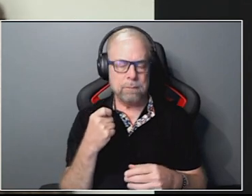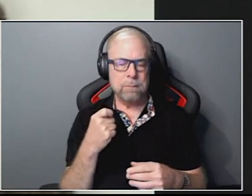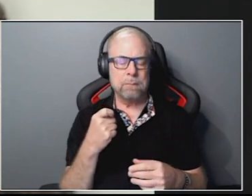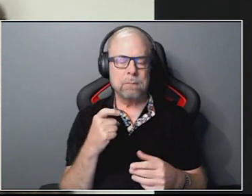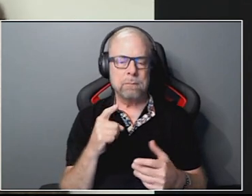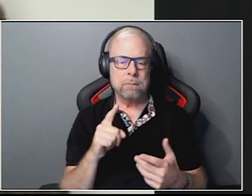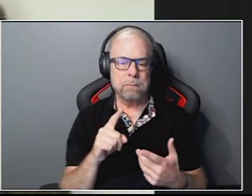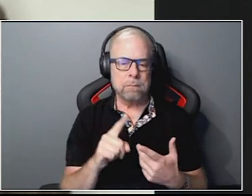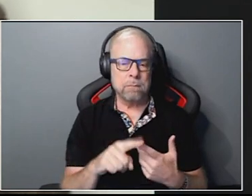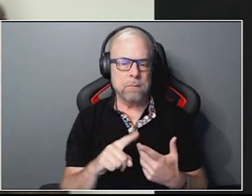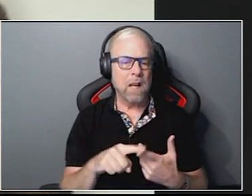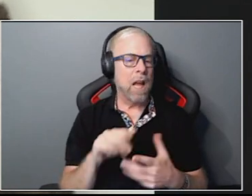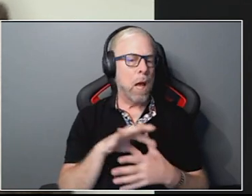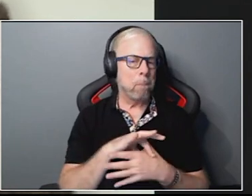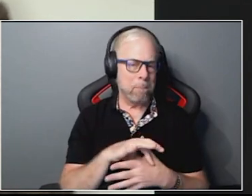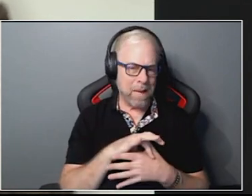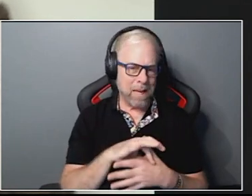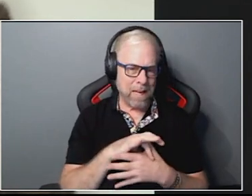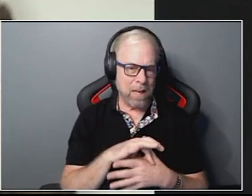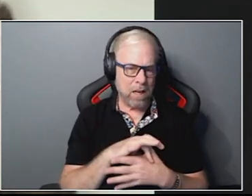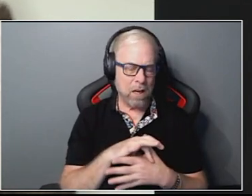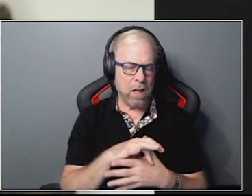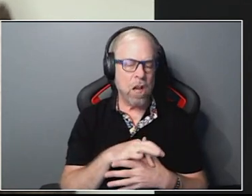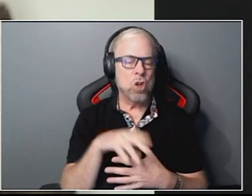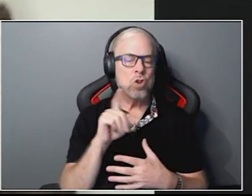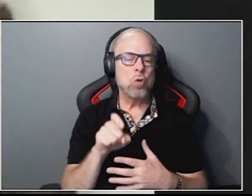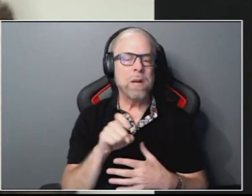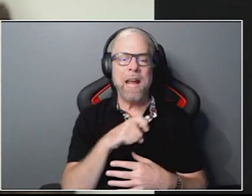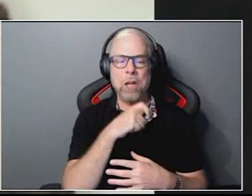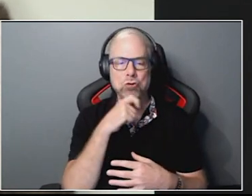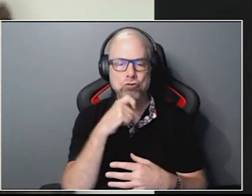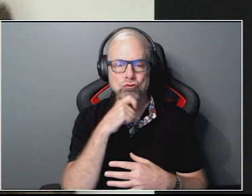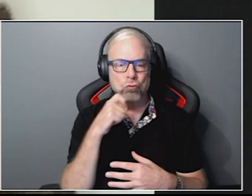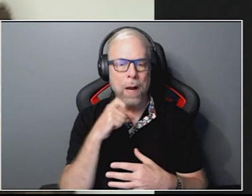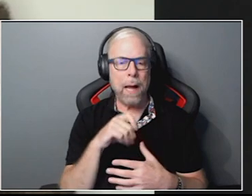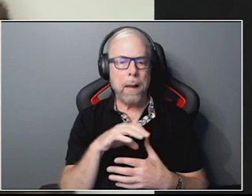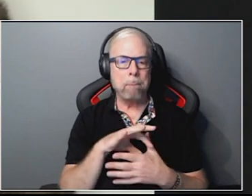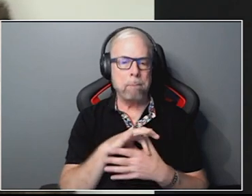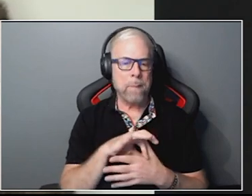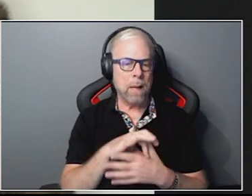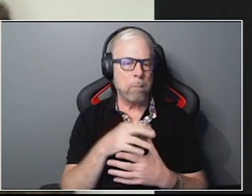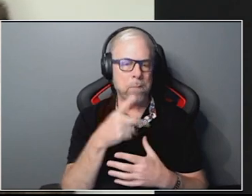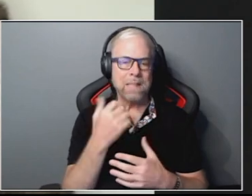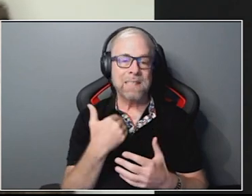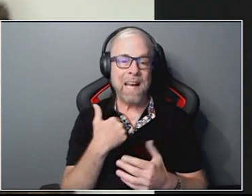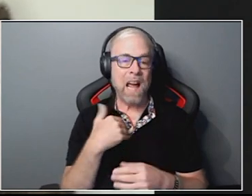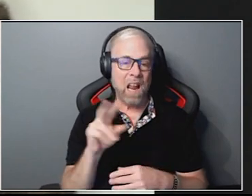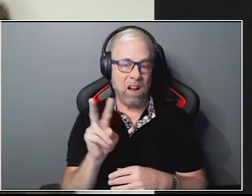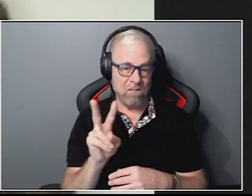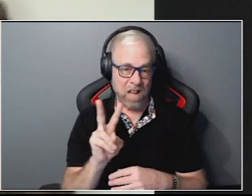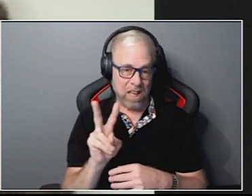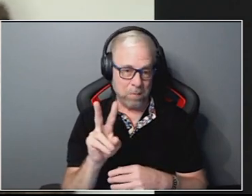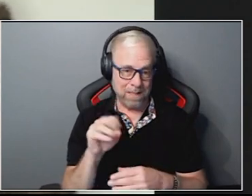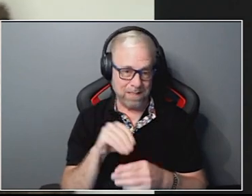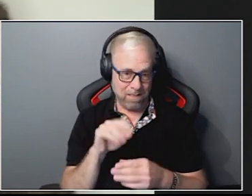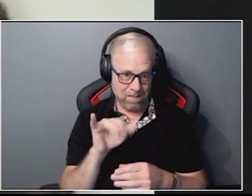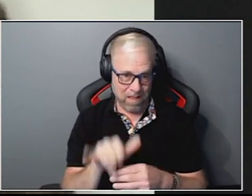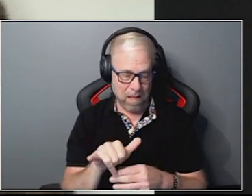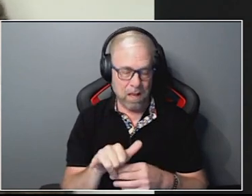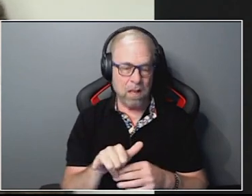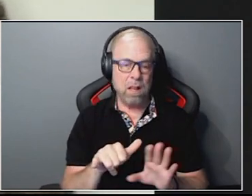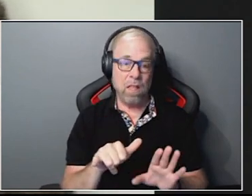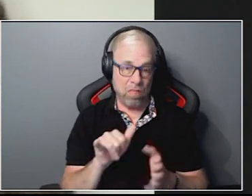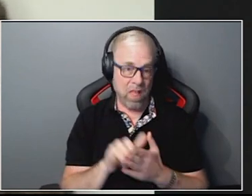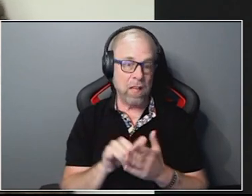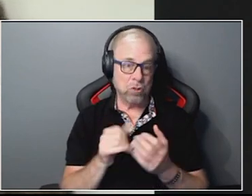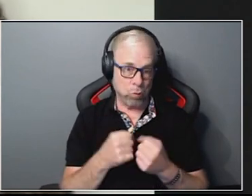and the meat was, you needed the dried meat because it had a lot of nutrients in it, and that's actually what's going to save your life.